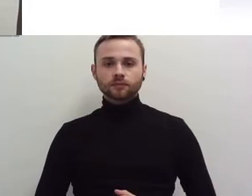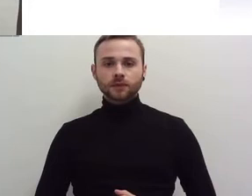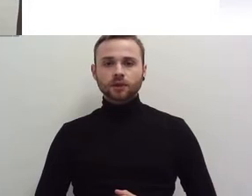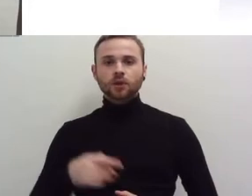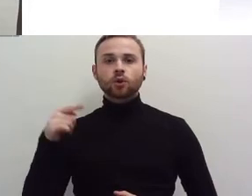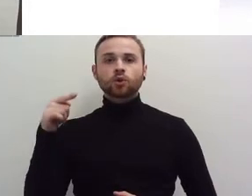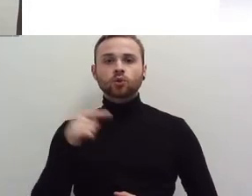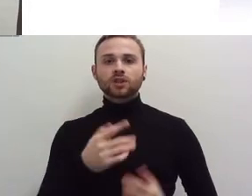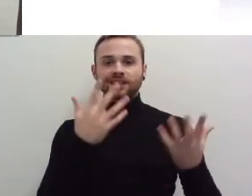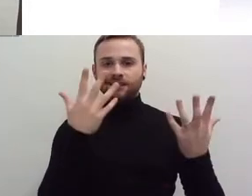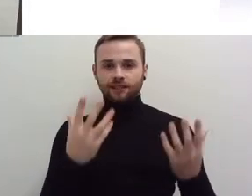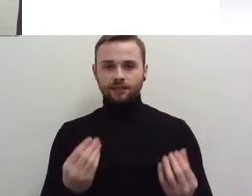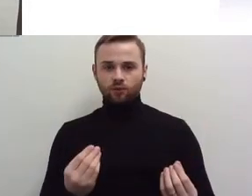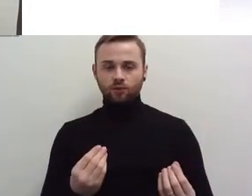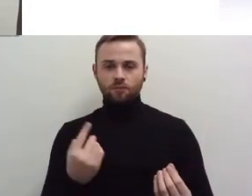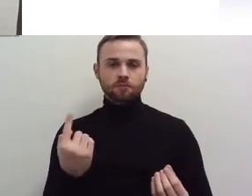evaluative methods that we are using